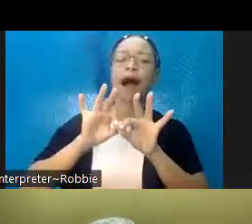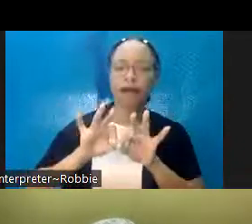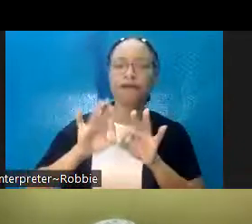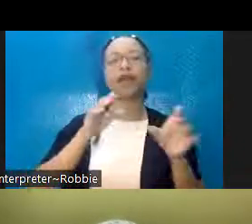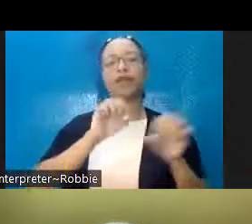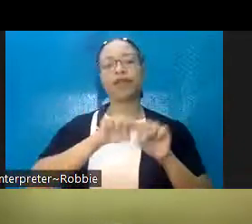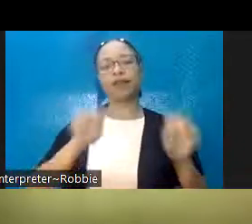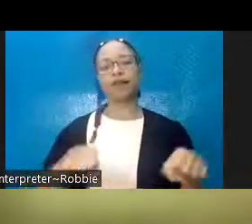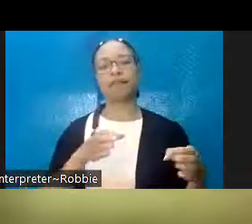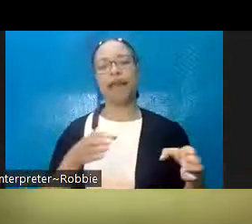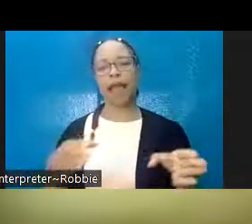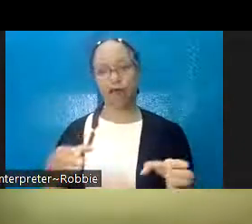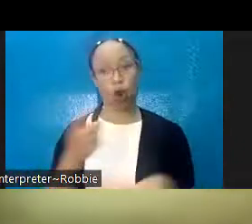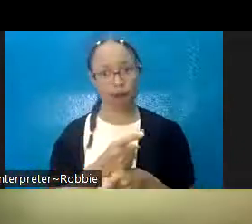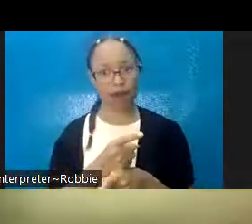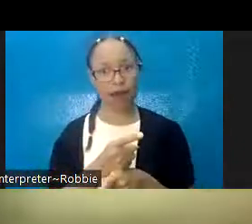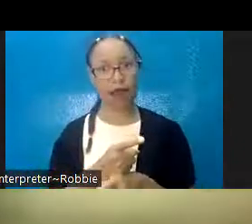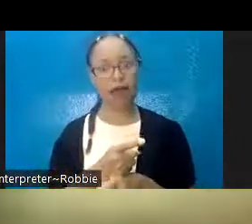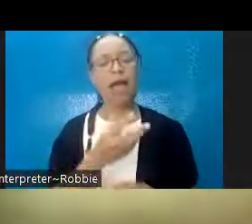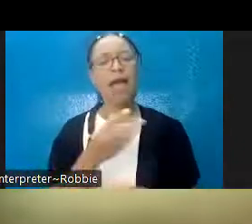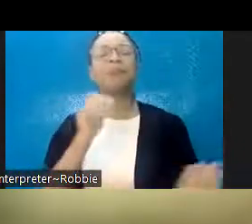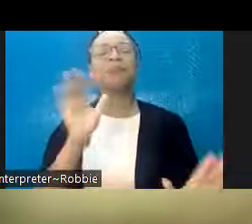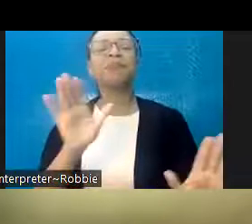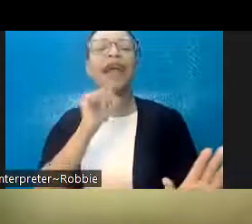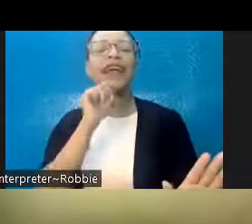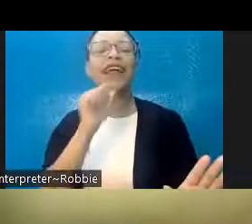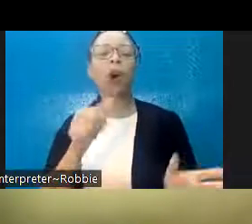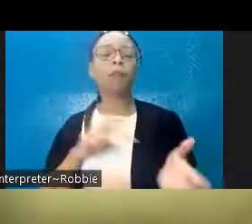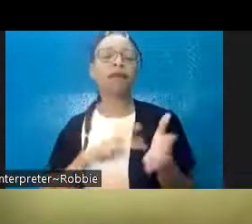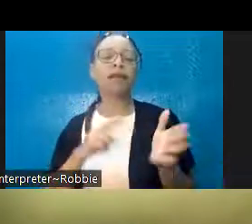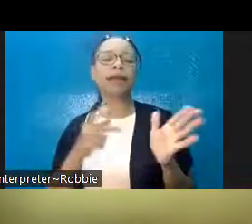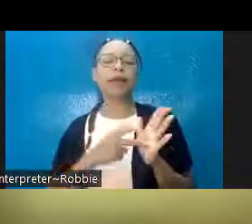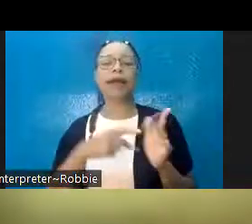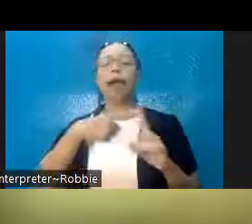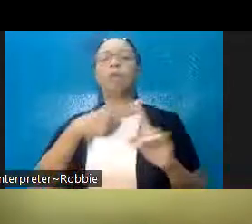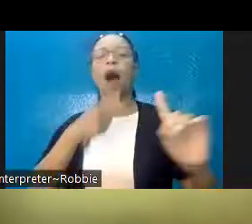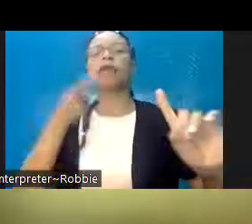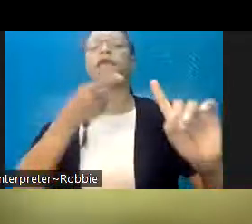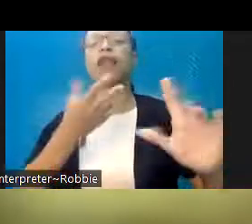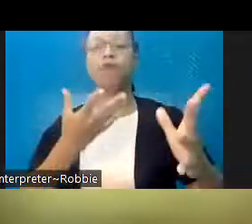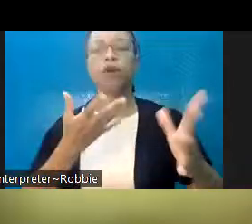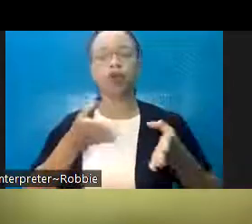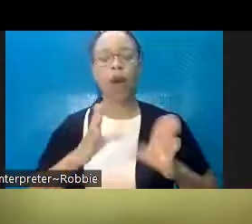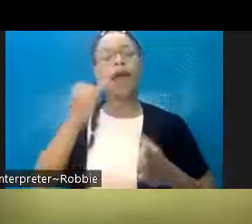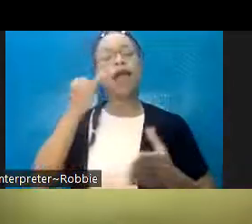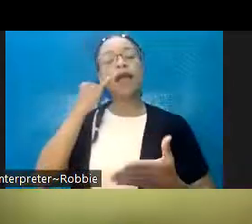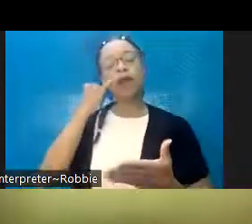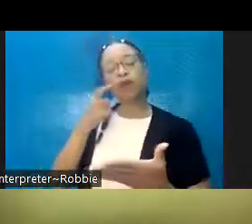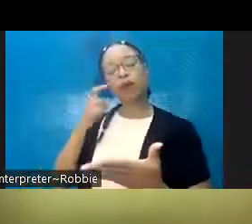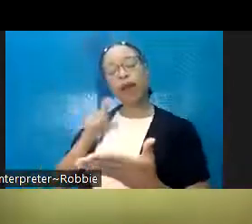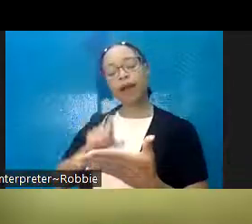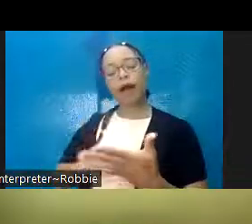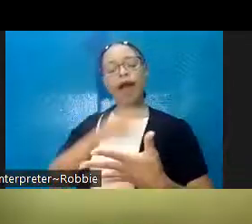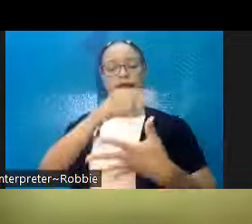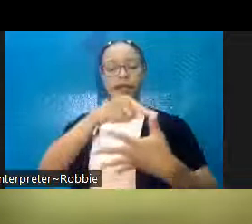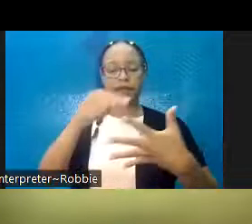behavior, right? So, and I don't mean that in an aspirational way, right? Like if we recognize that these are the